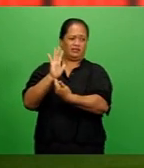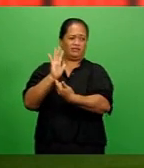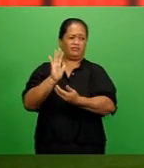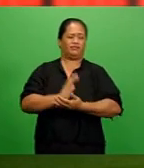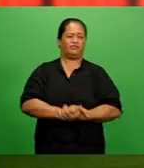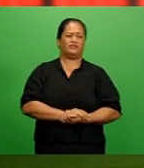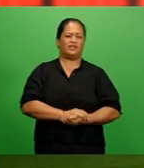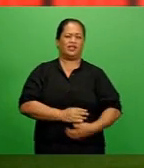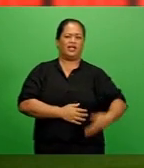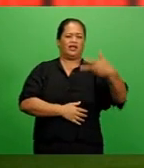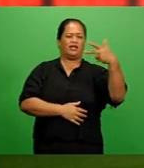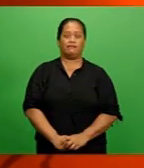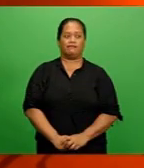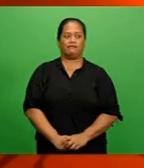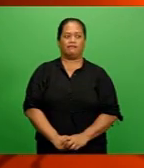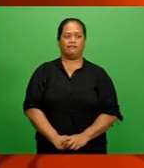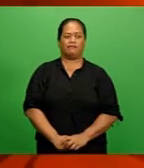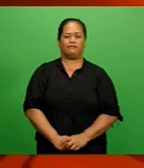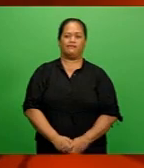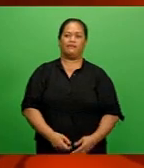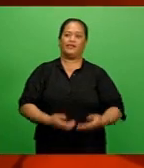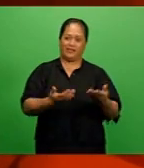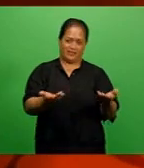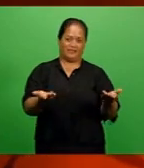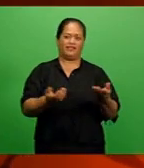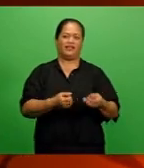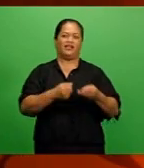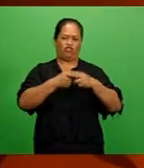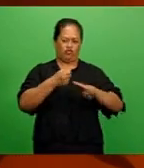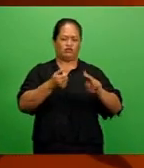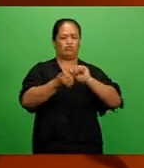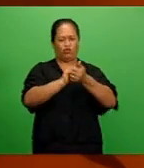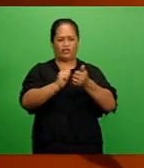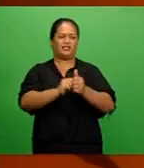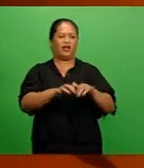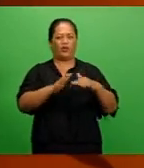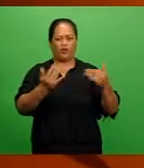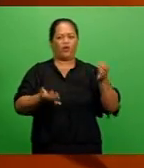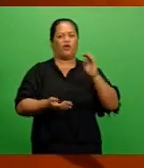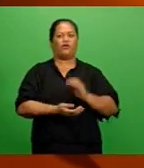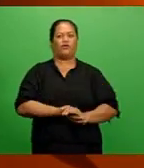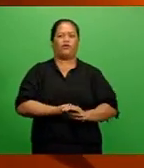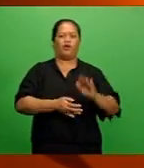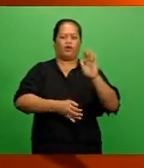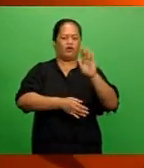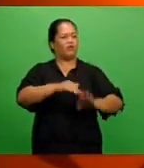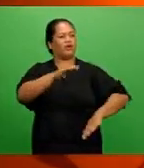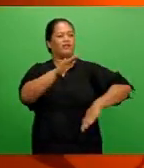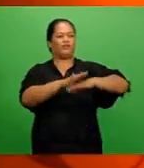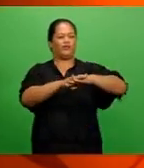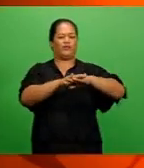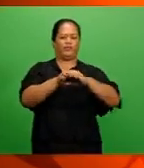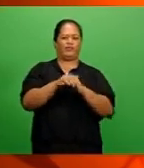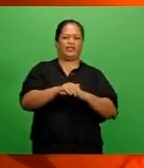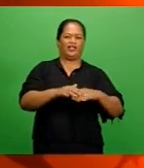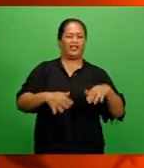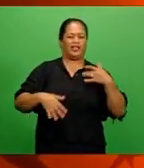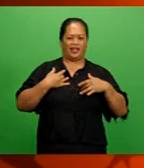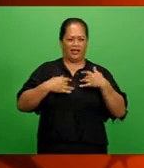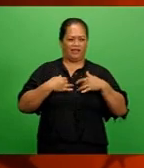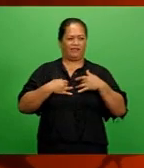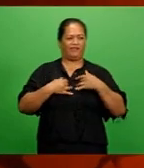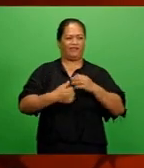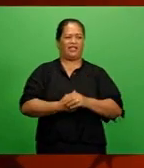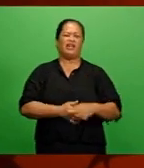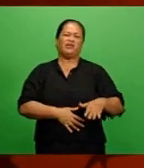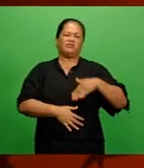points clear of the bottom 3. That's it from Sports Tonight. In Weird and Wonderful later on, a massage with live snakes that's supposed to make